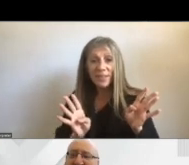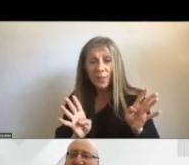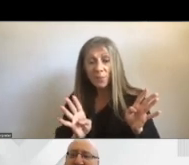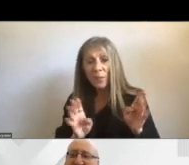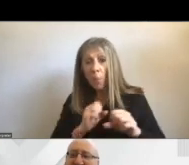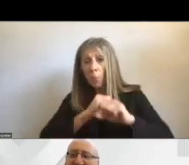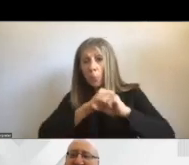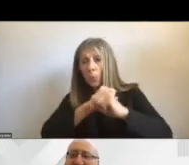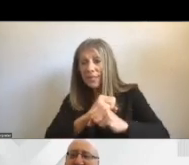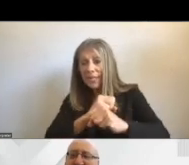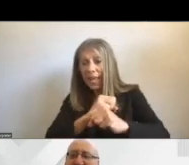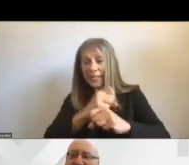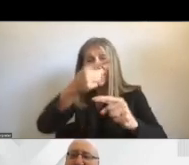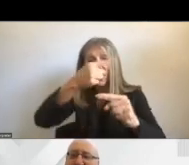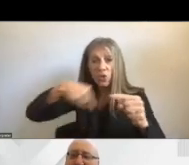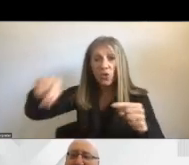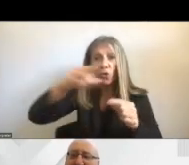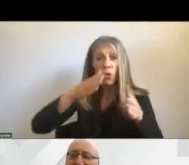surface panels.